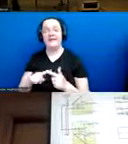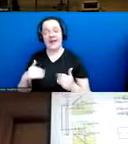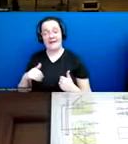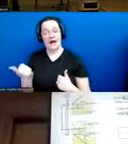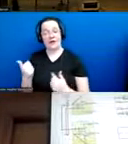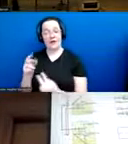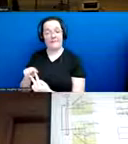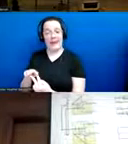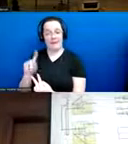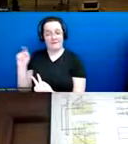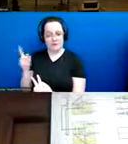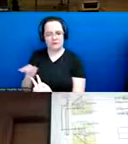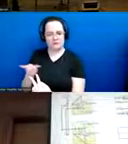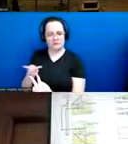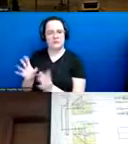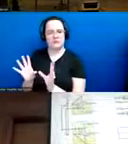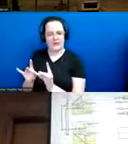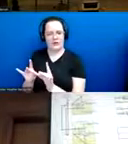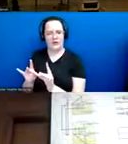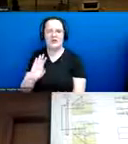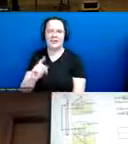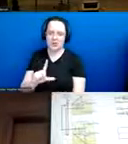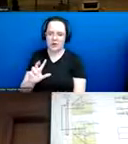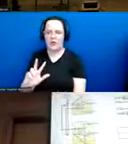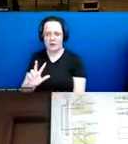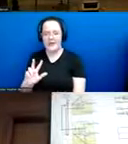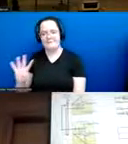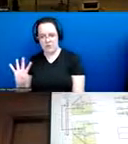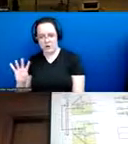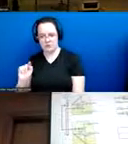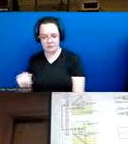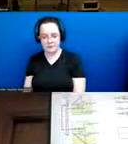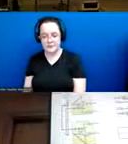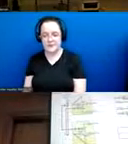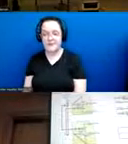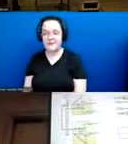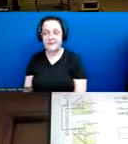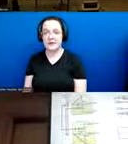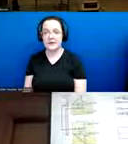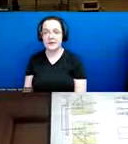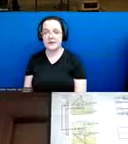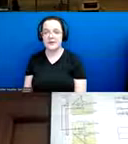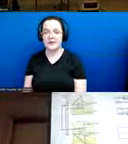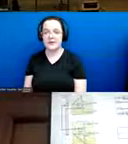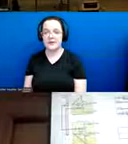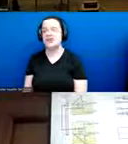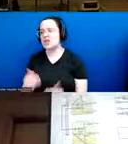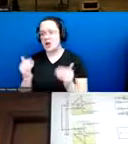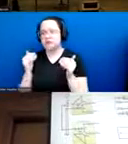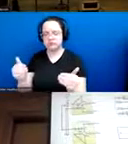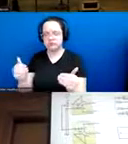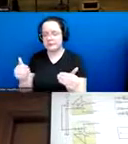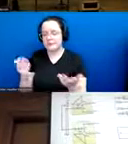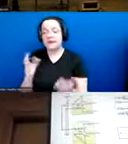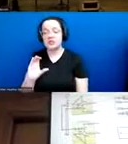entangled, channel 3 and channel 4, right? And then what you do is, for example, here in this experiment, channel